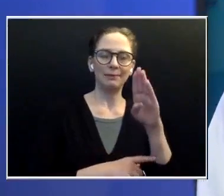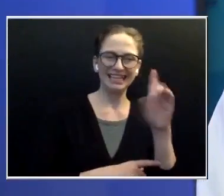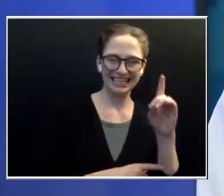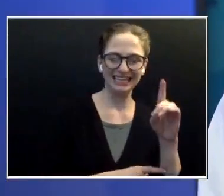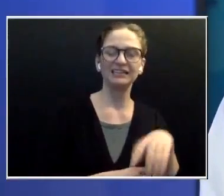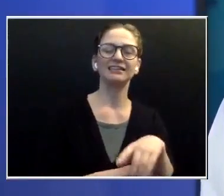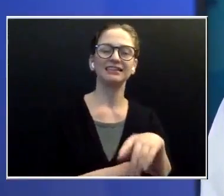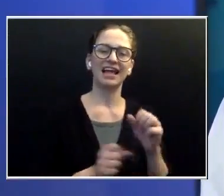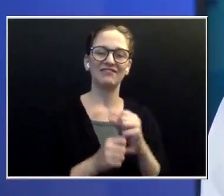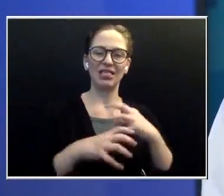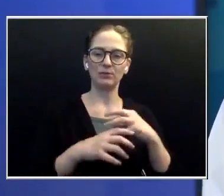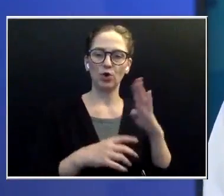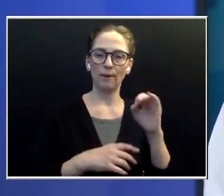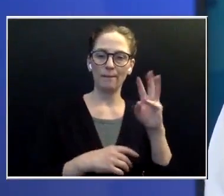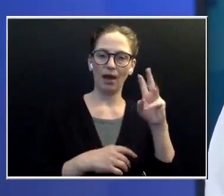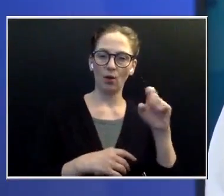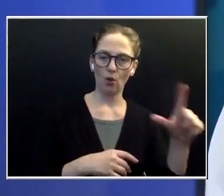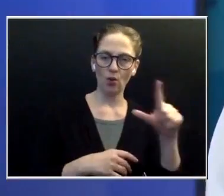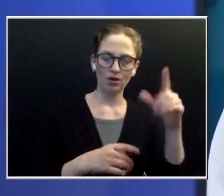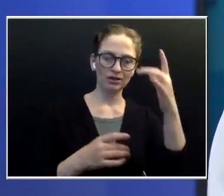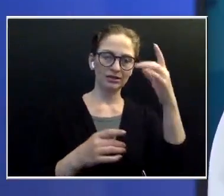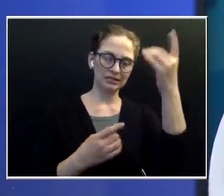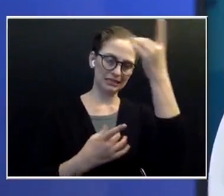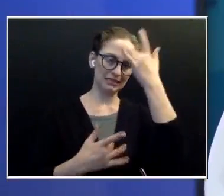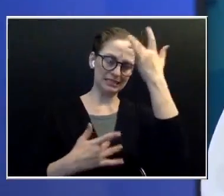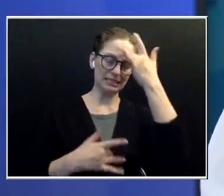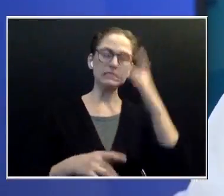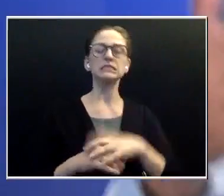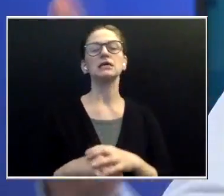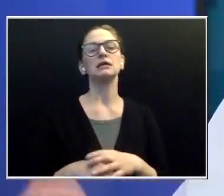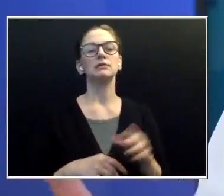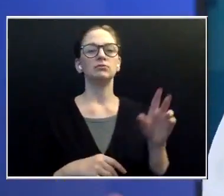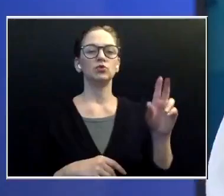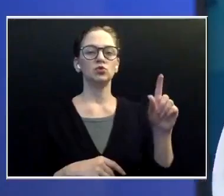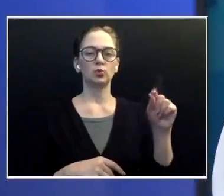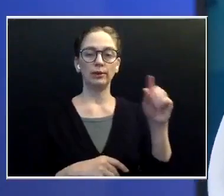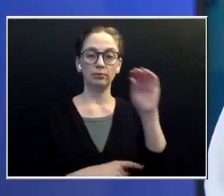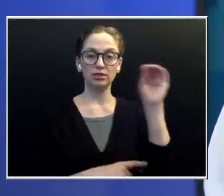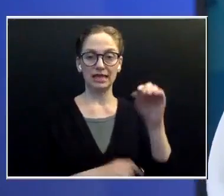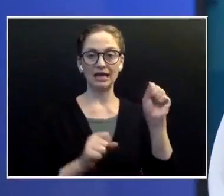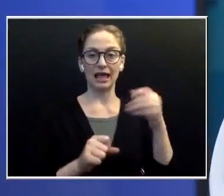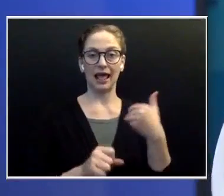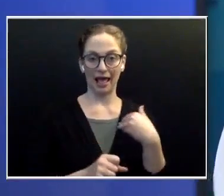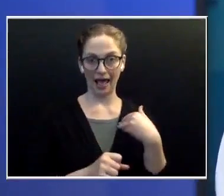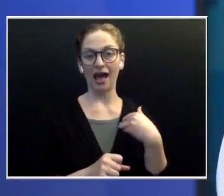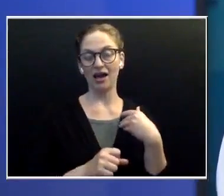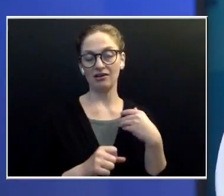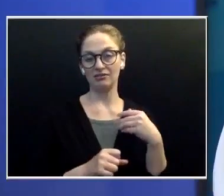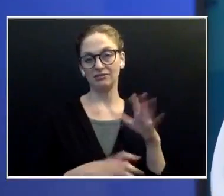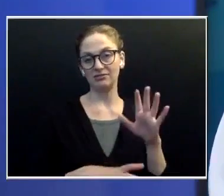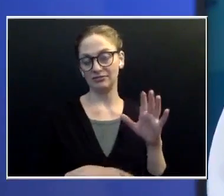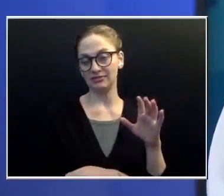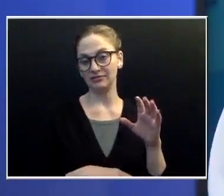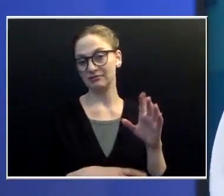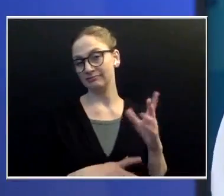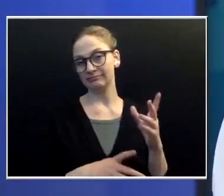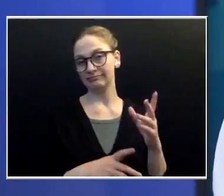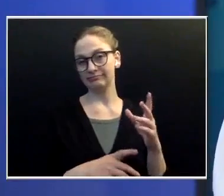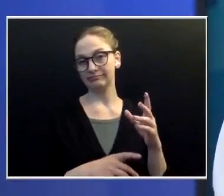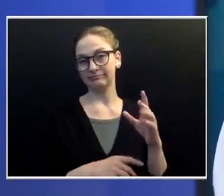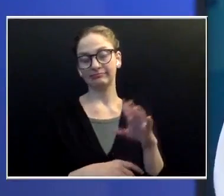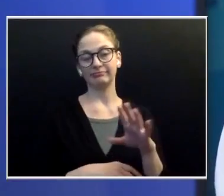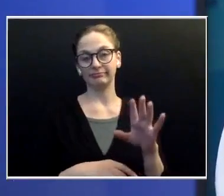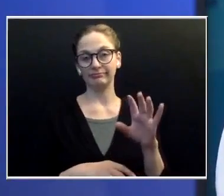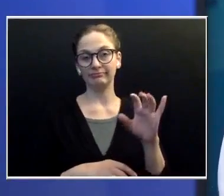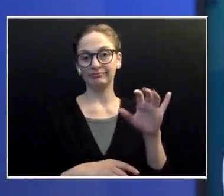have C. diff infection. And once you have C. diff and IBD, actually the chance of recurrence is higher. You remember when I was saying 20 to 30% of patients